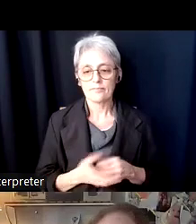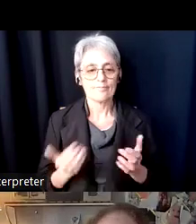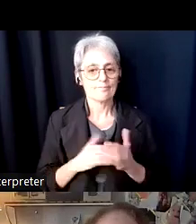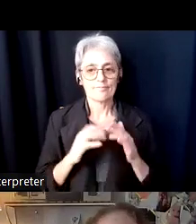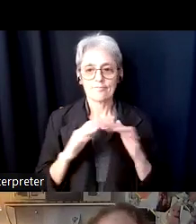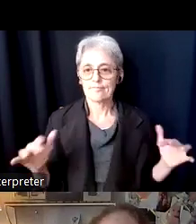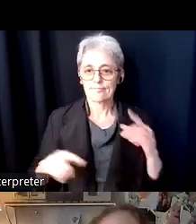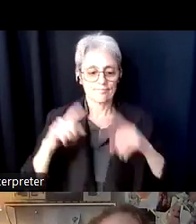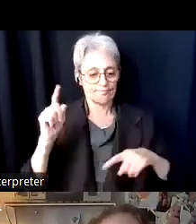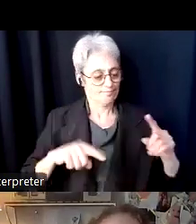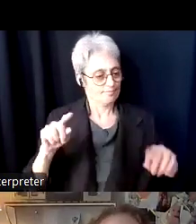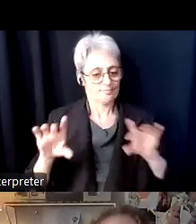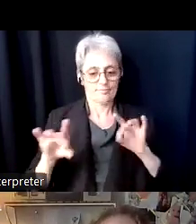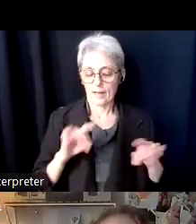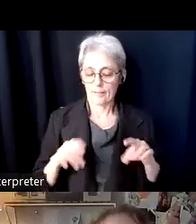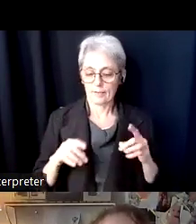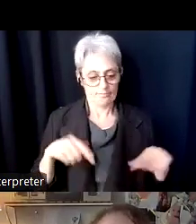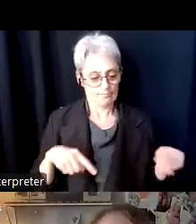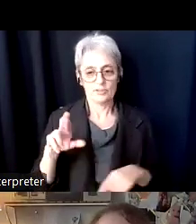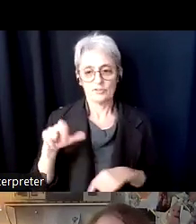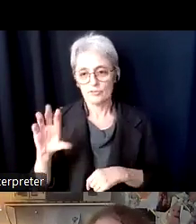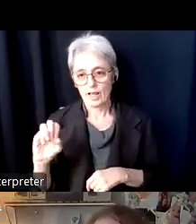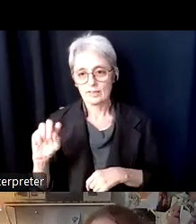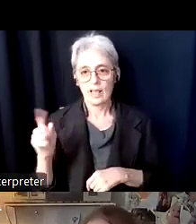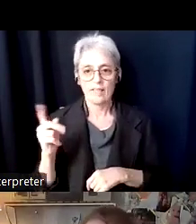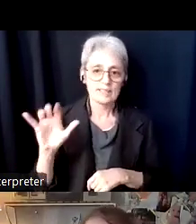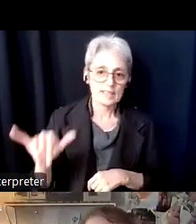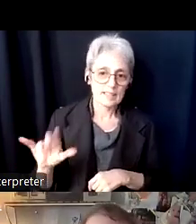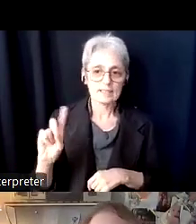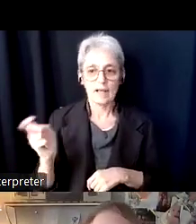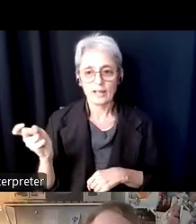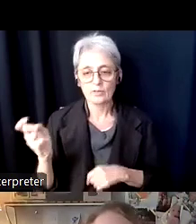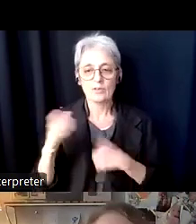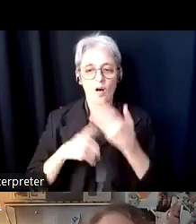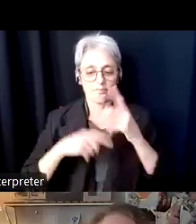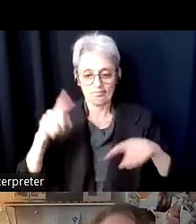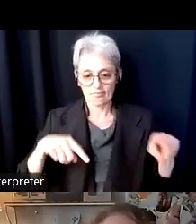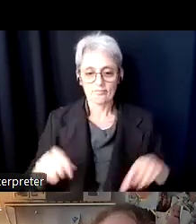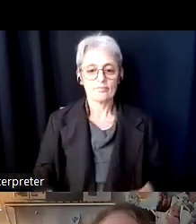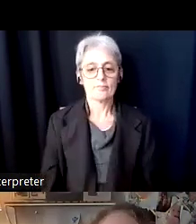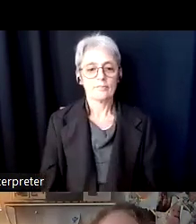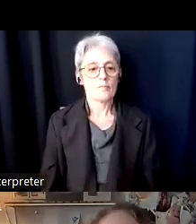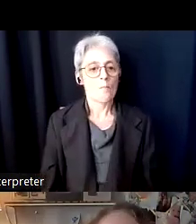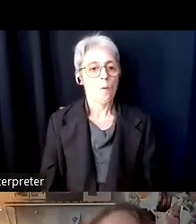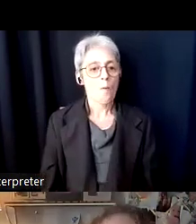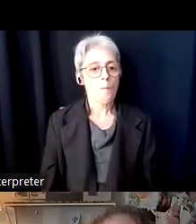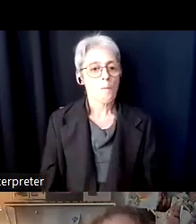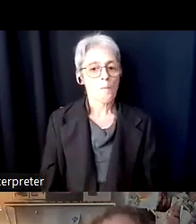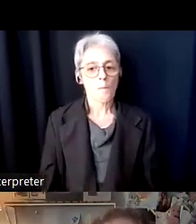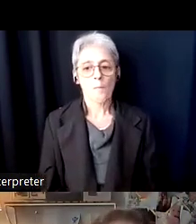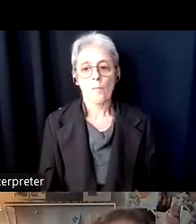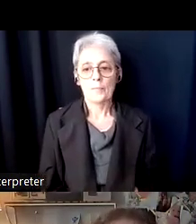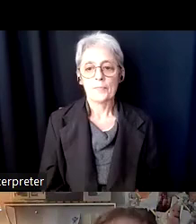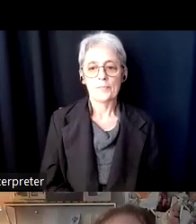we look at the demographics like race and ethnicity and diagnosis. So before I jump into the data, on the next slide,